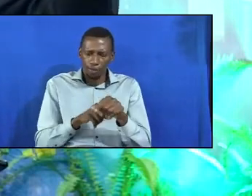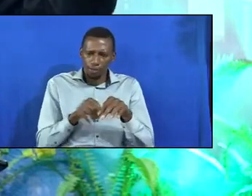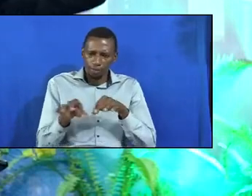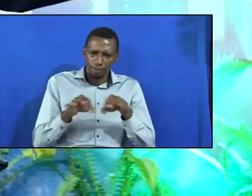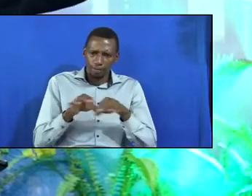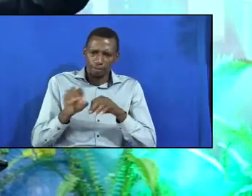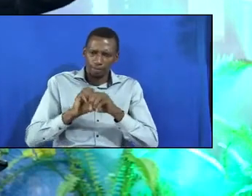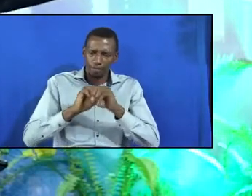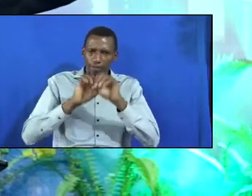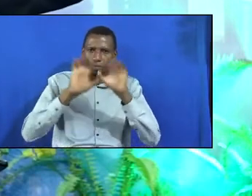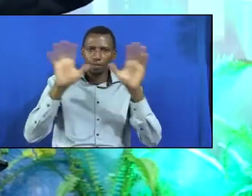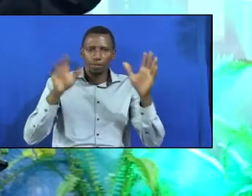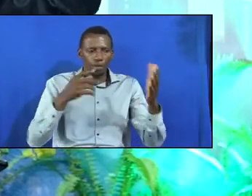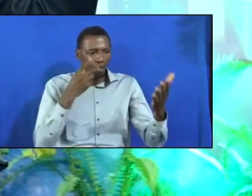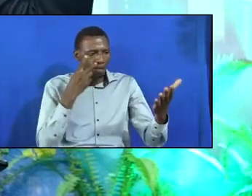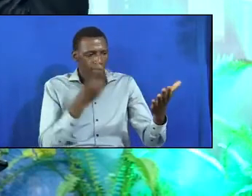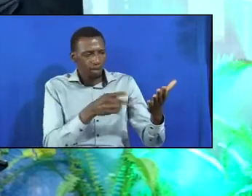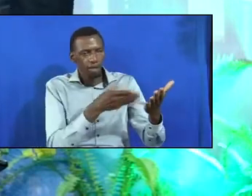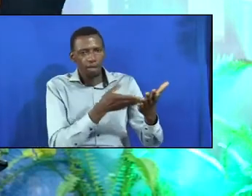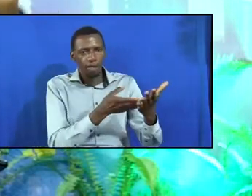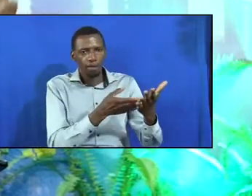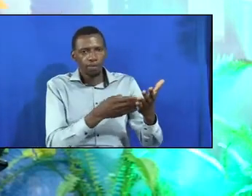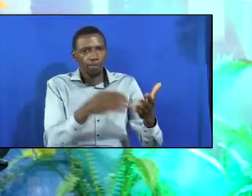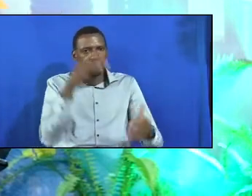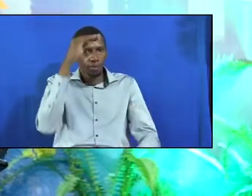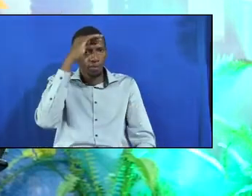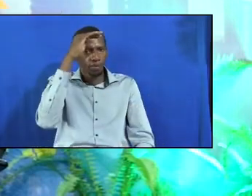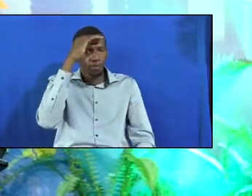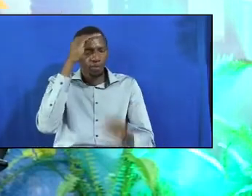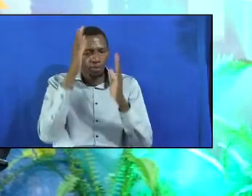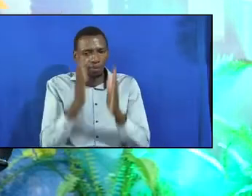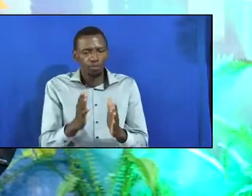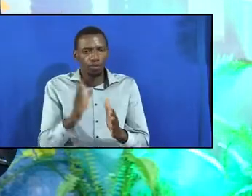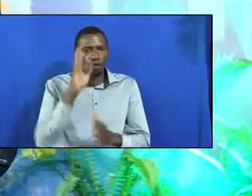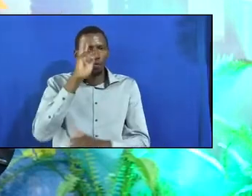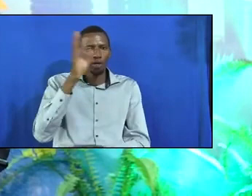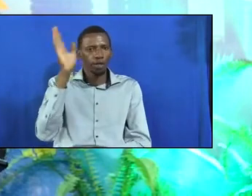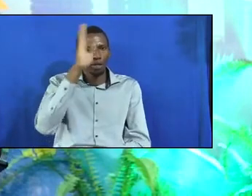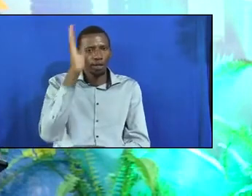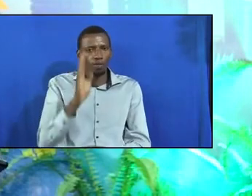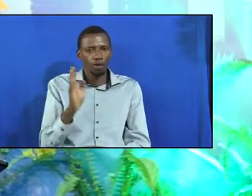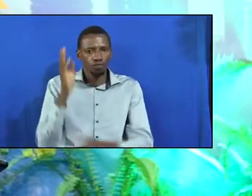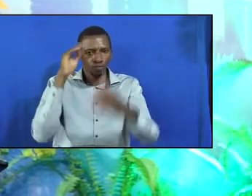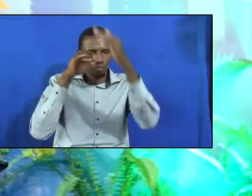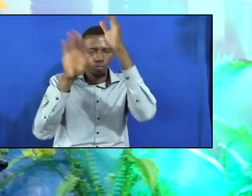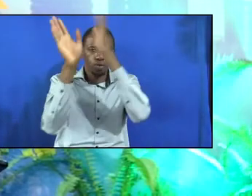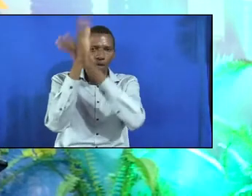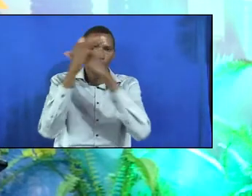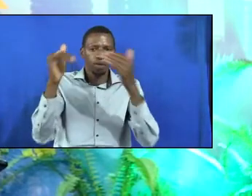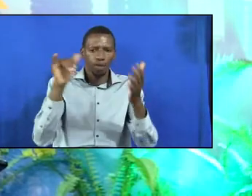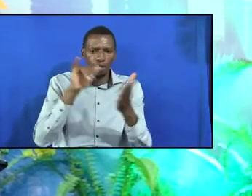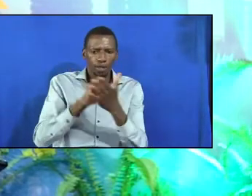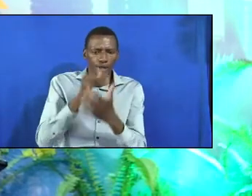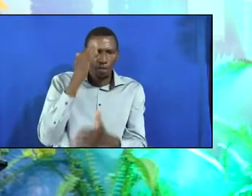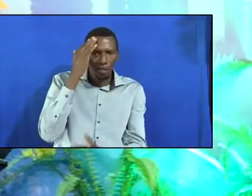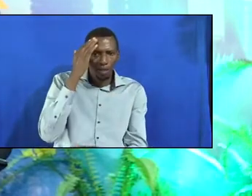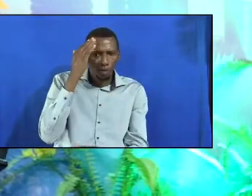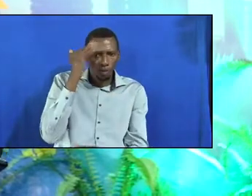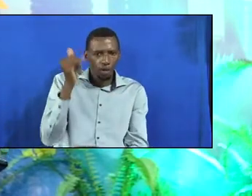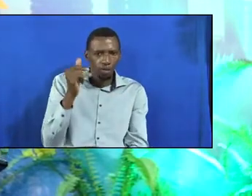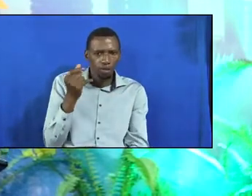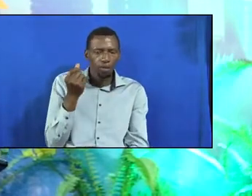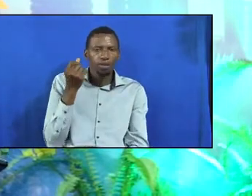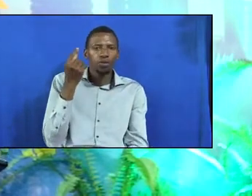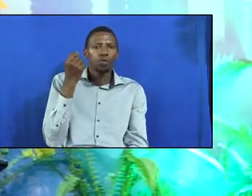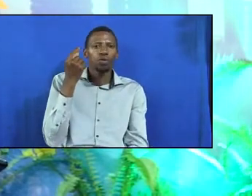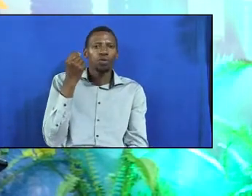that drunkards are not going to heaven. That's when she recognized if Jesus came in her present condition, she wouldn't make